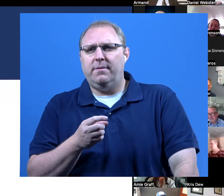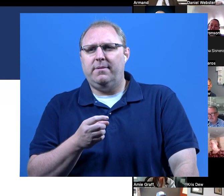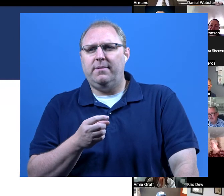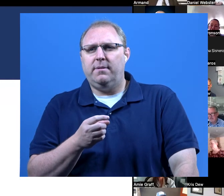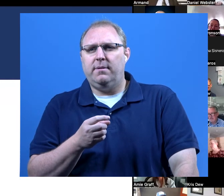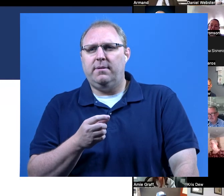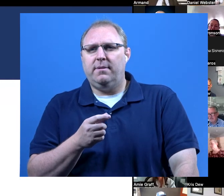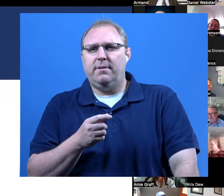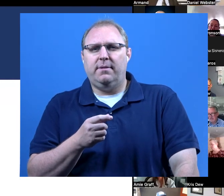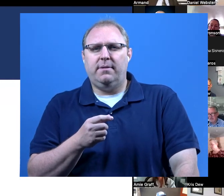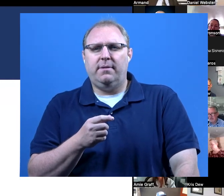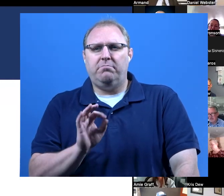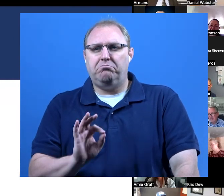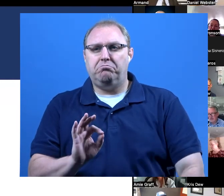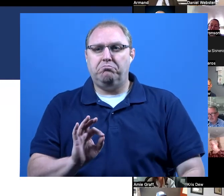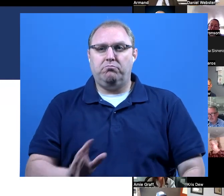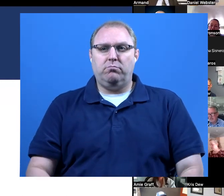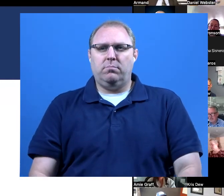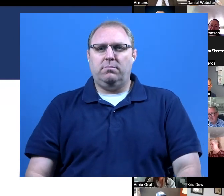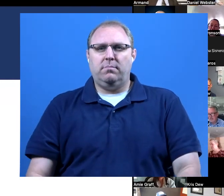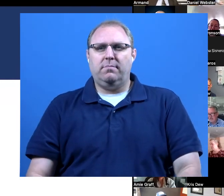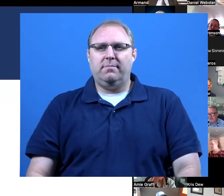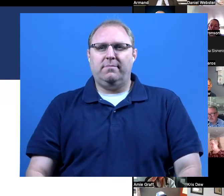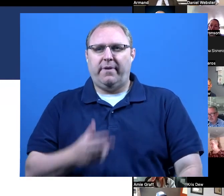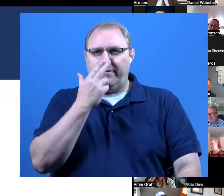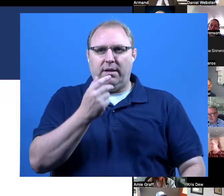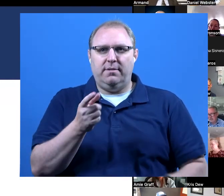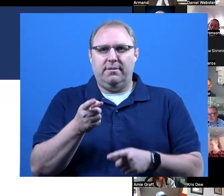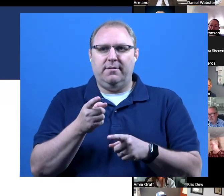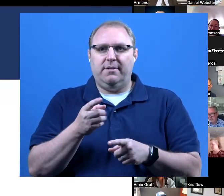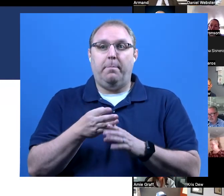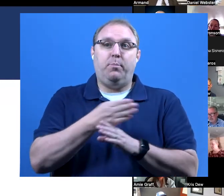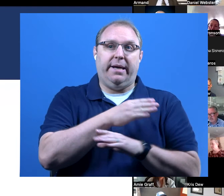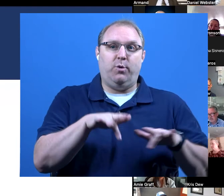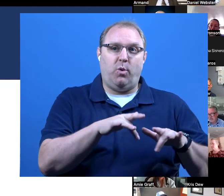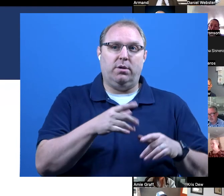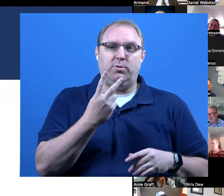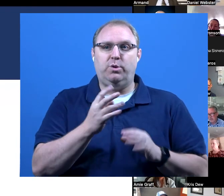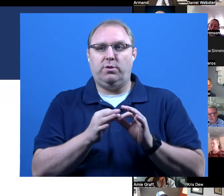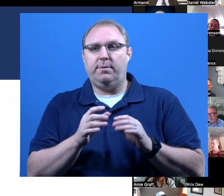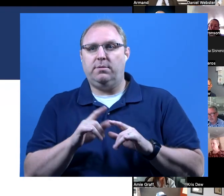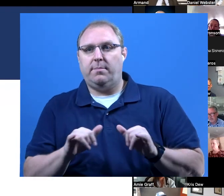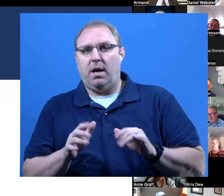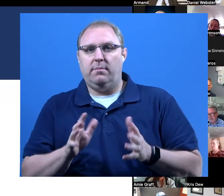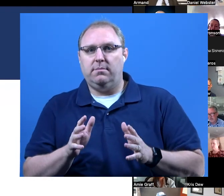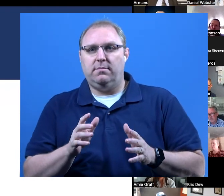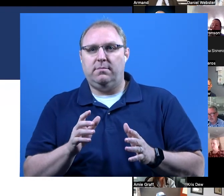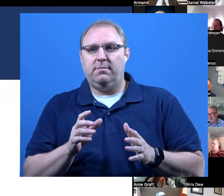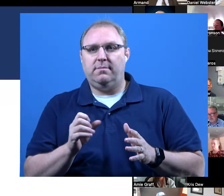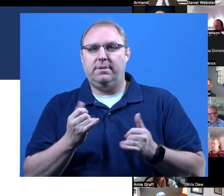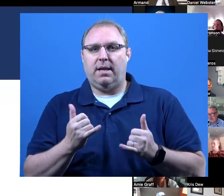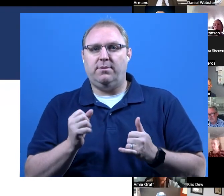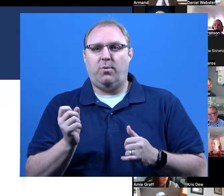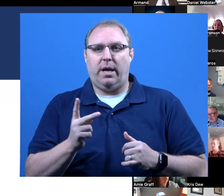solution, a provider that will actually come into somebody's home and drug test them. So the answer is not that we can't, but we just don't